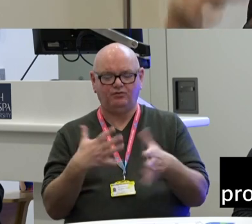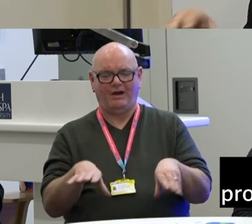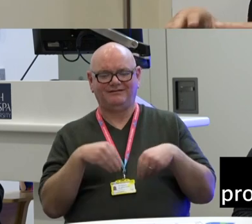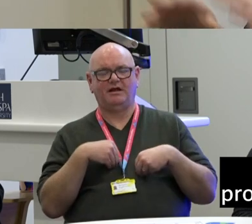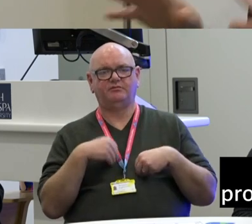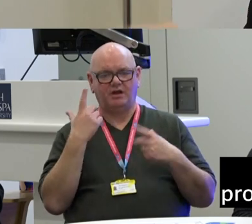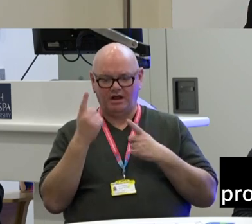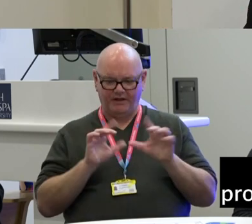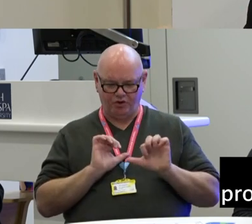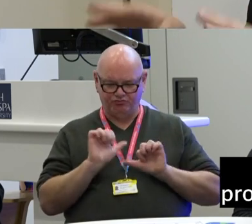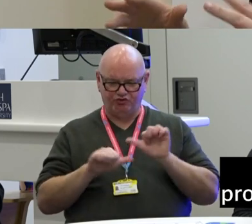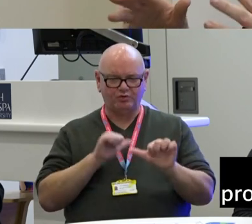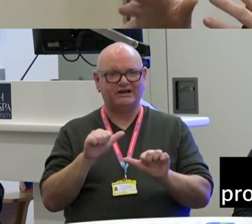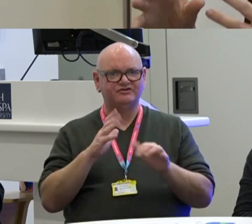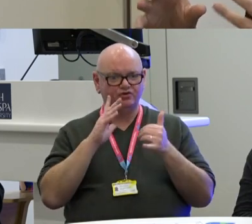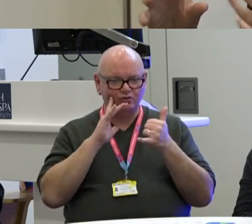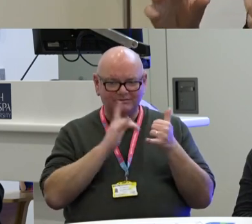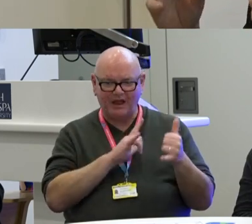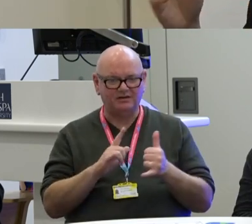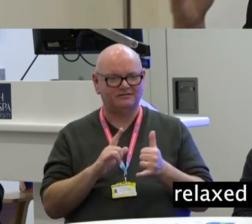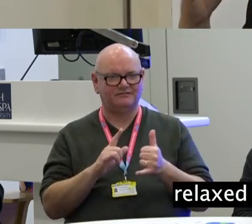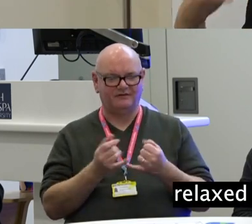the process of testing and being